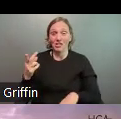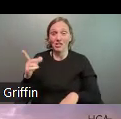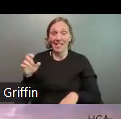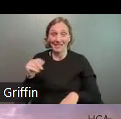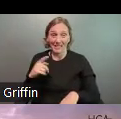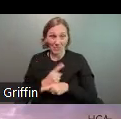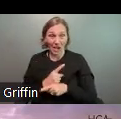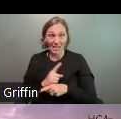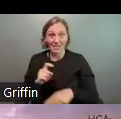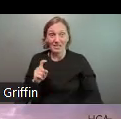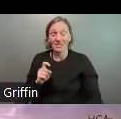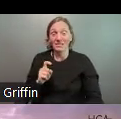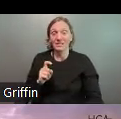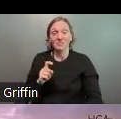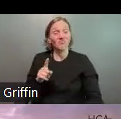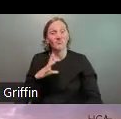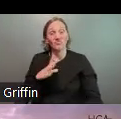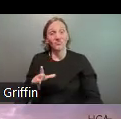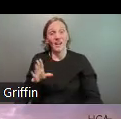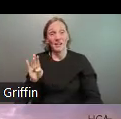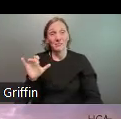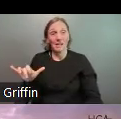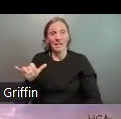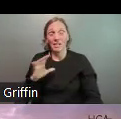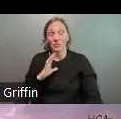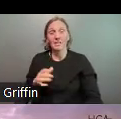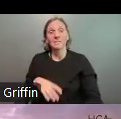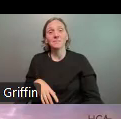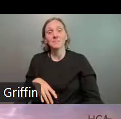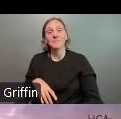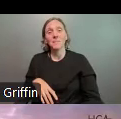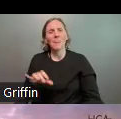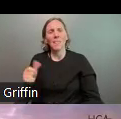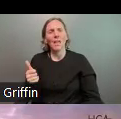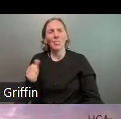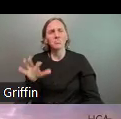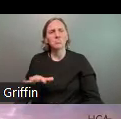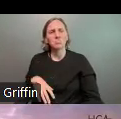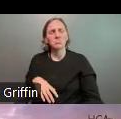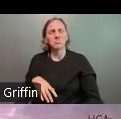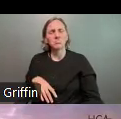differently? No, you're correct, Becky. Yeah. What else should we highlight here, do you think?